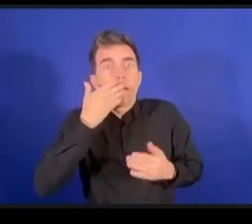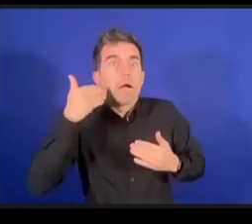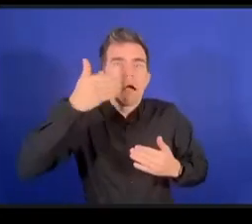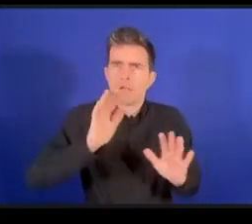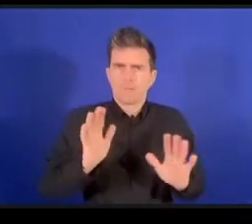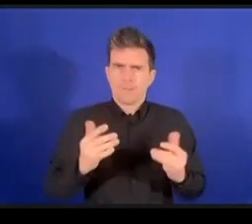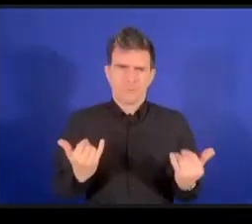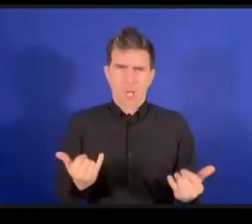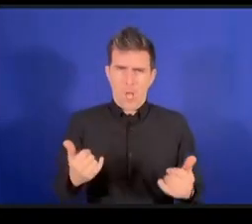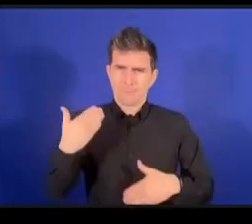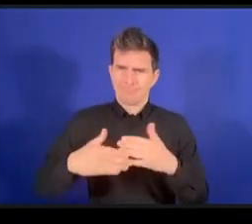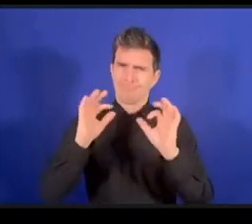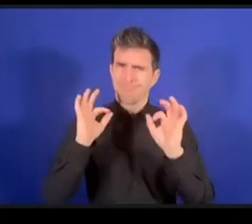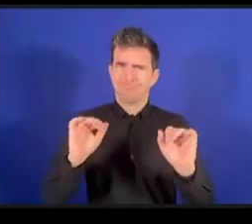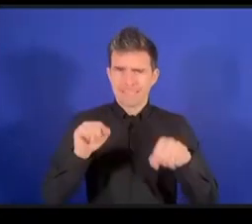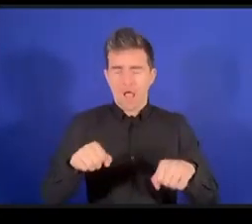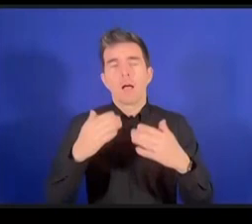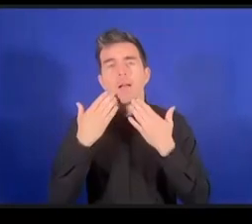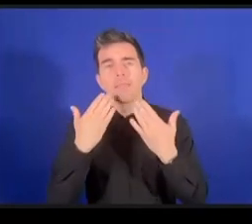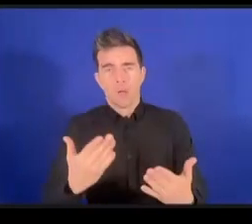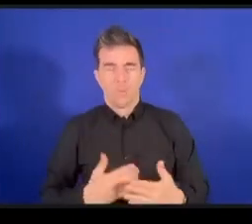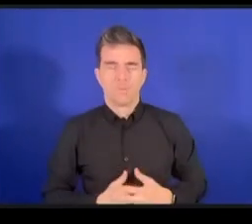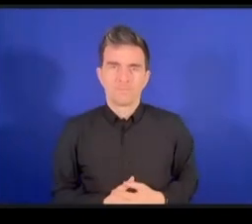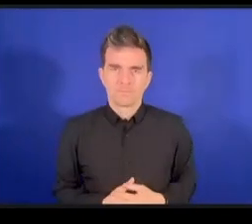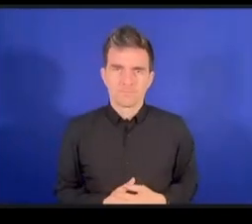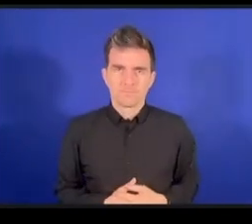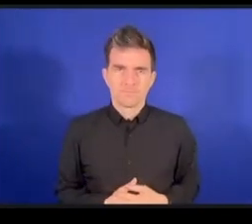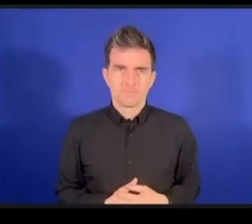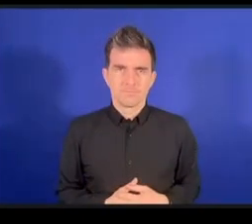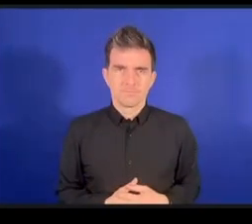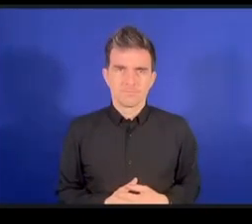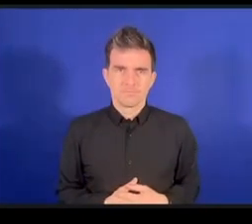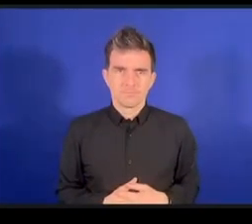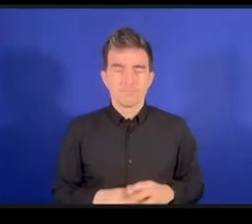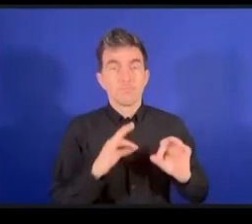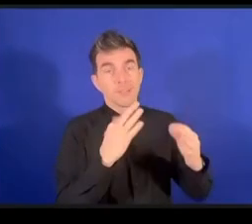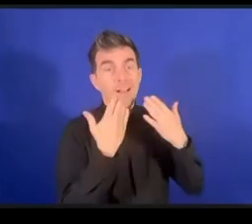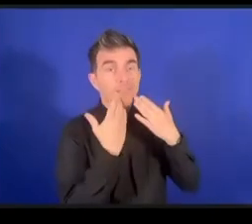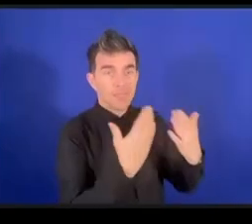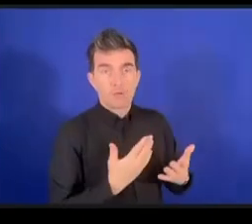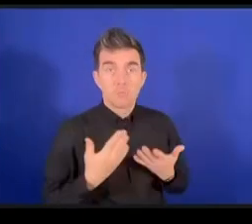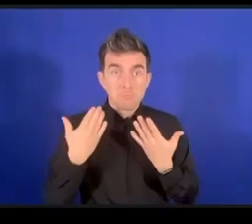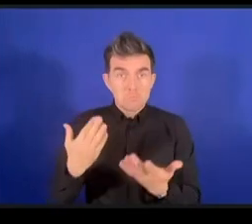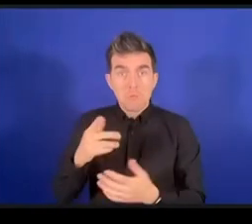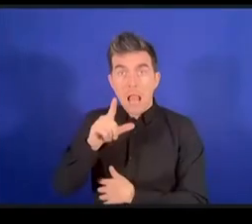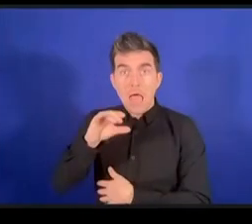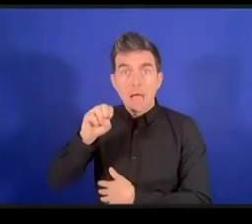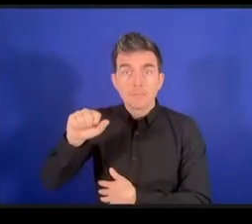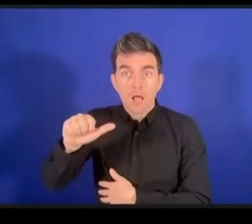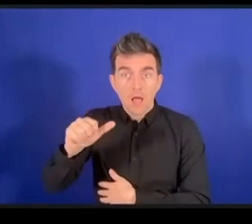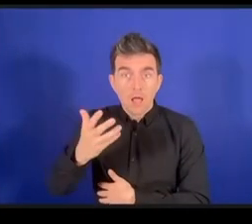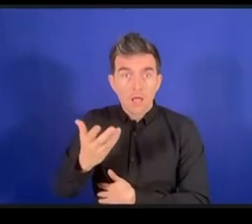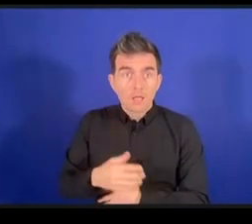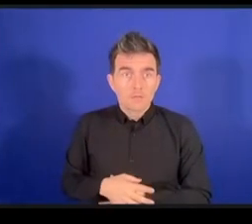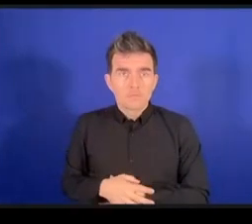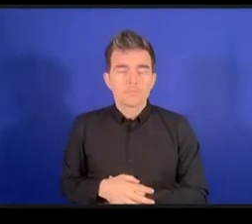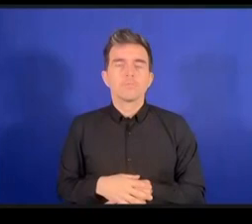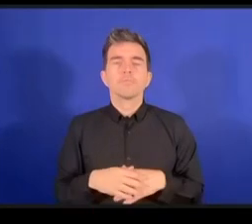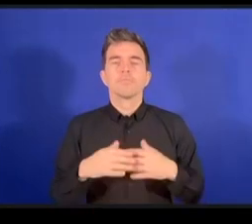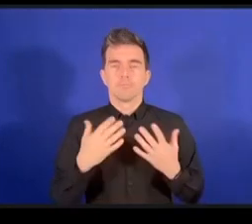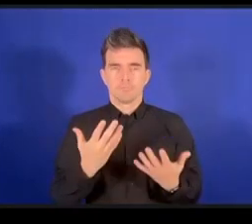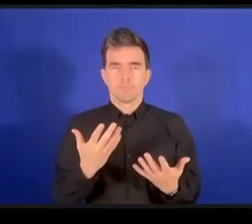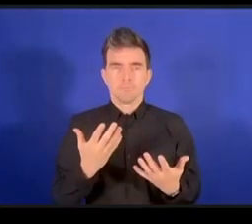I think I can say this on behalf of the OER Dynamic Coalition, which is, you know, we're working with member states and governments to institute